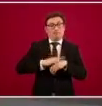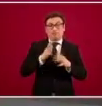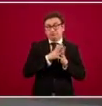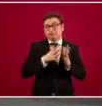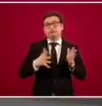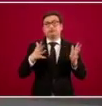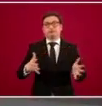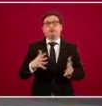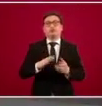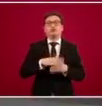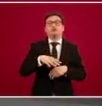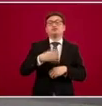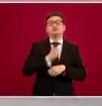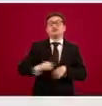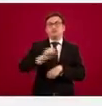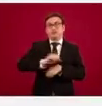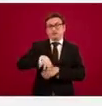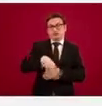gone down.